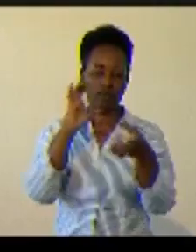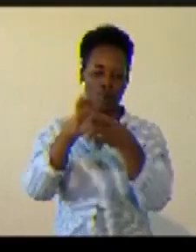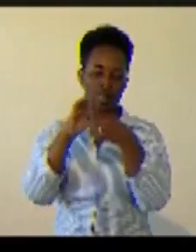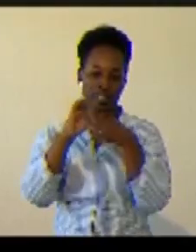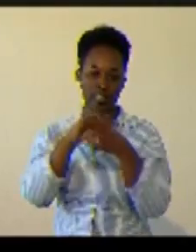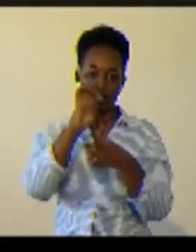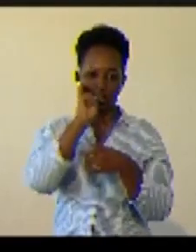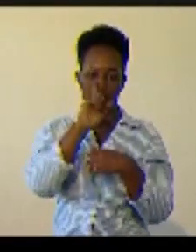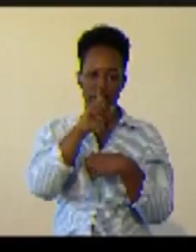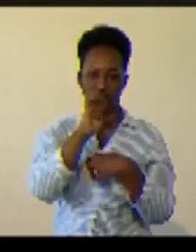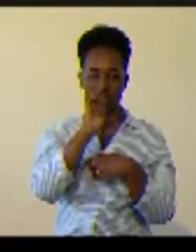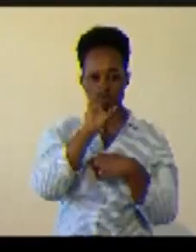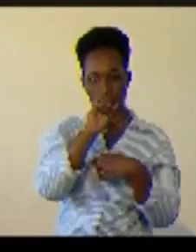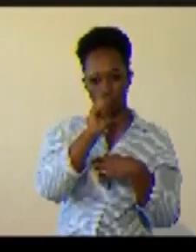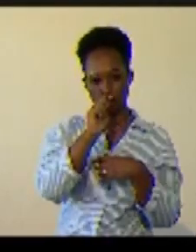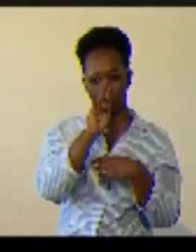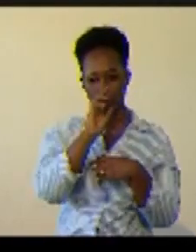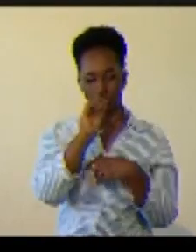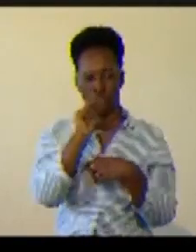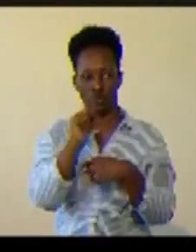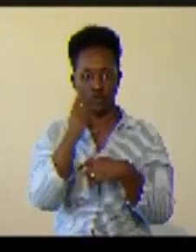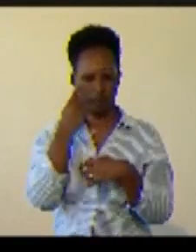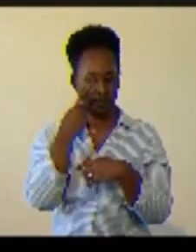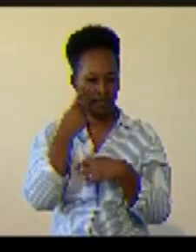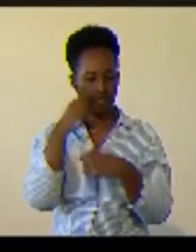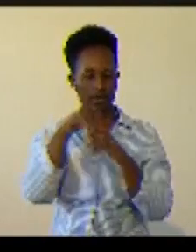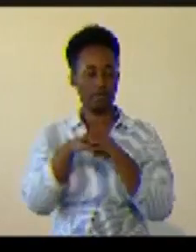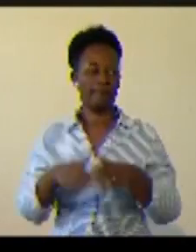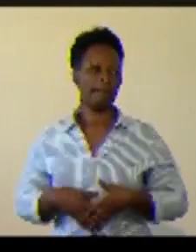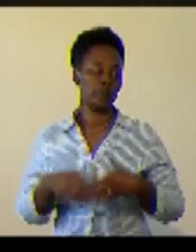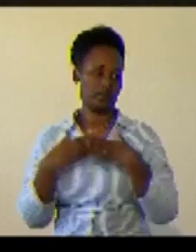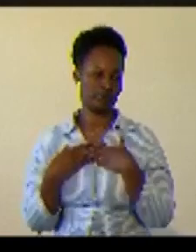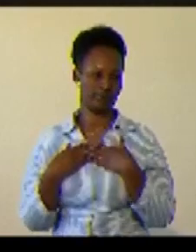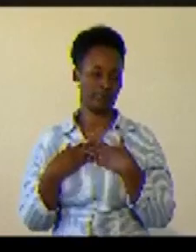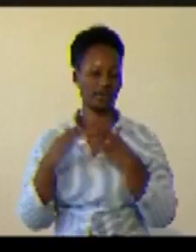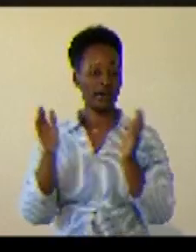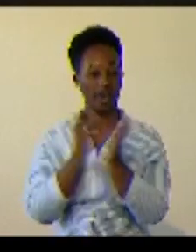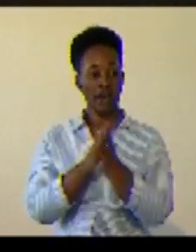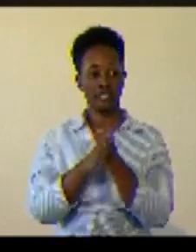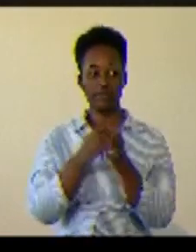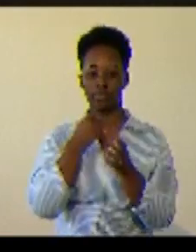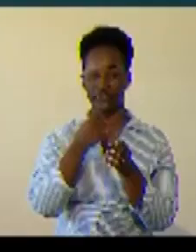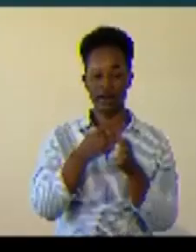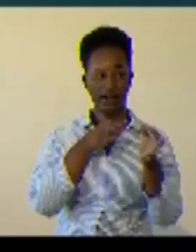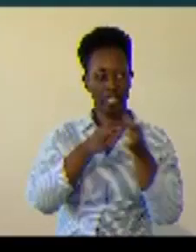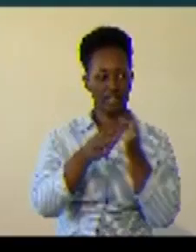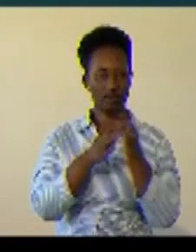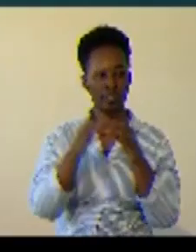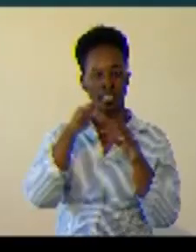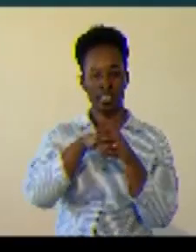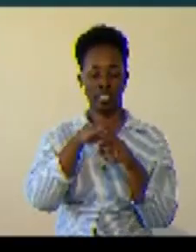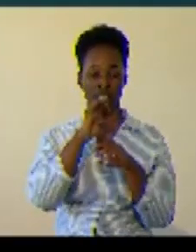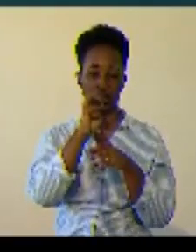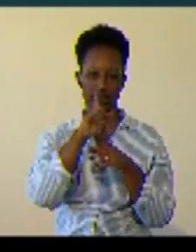pair towards itself in a covalent bonding. And state and explain the trend in